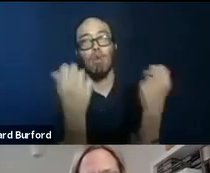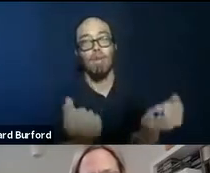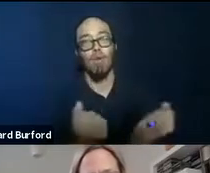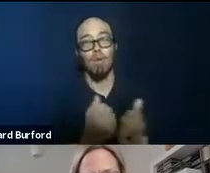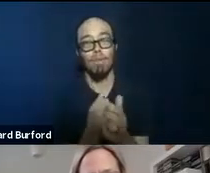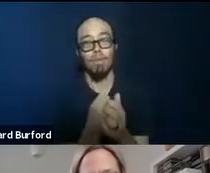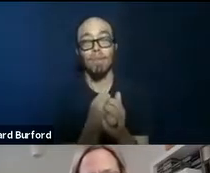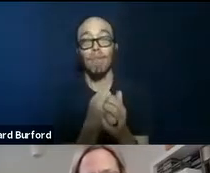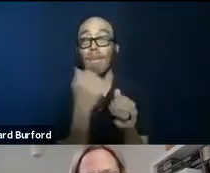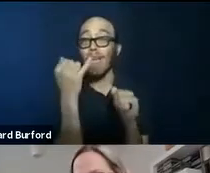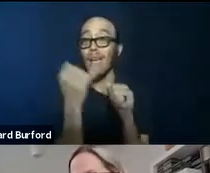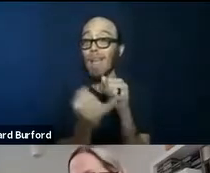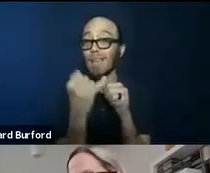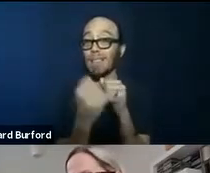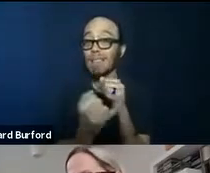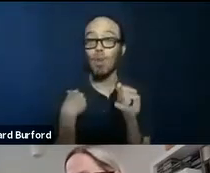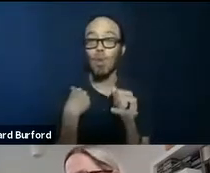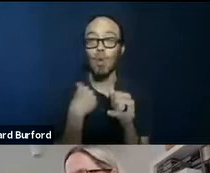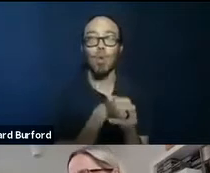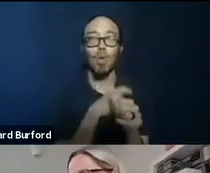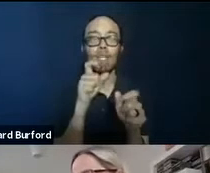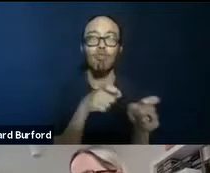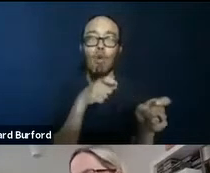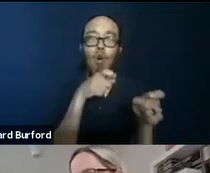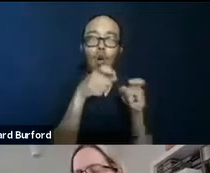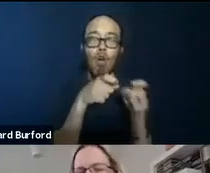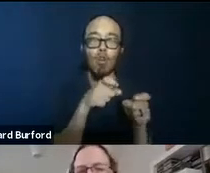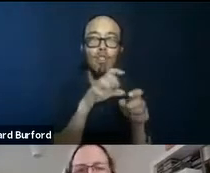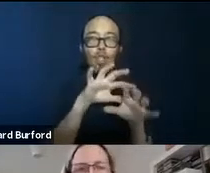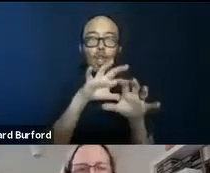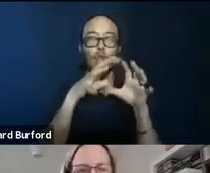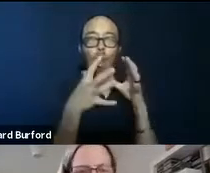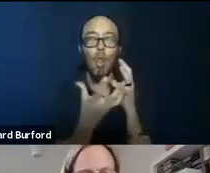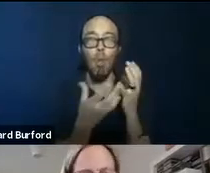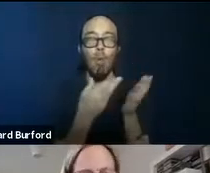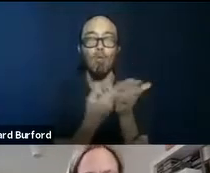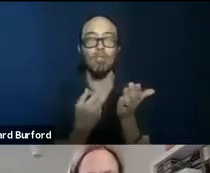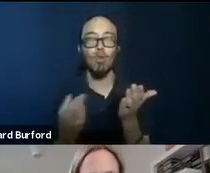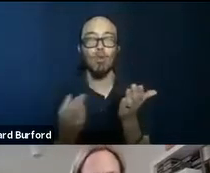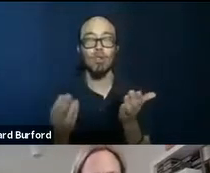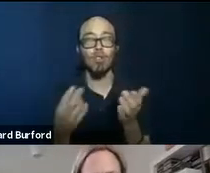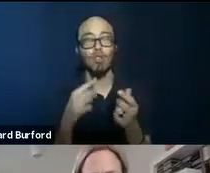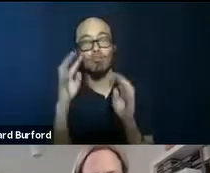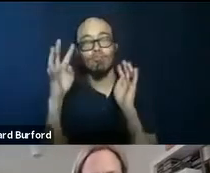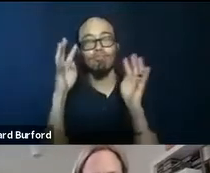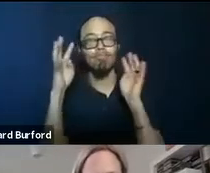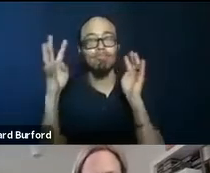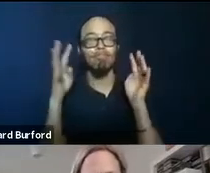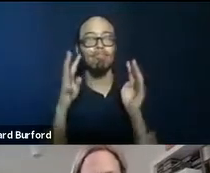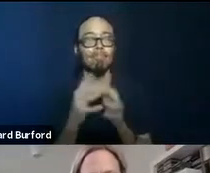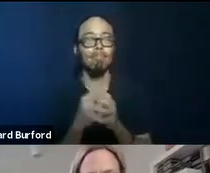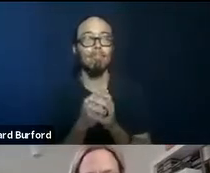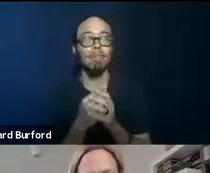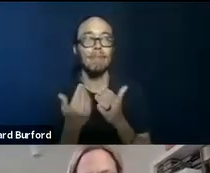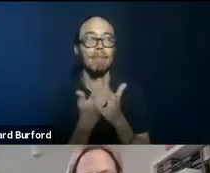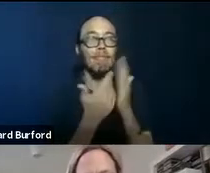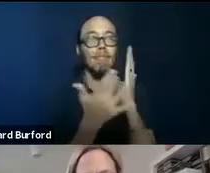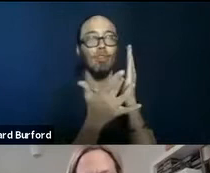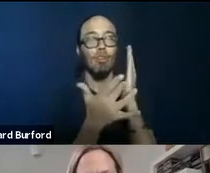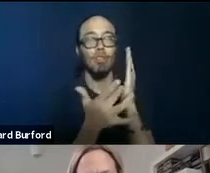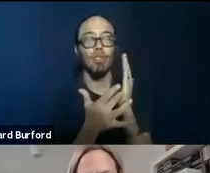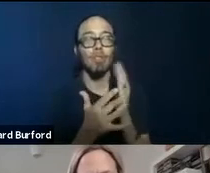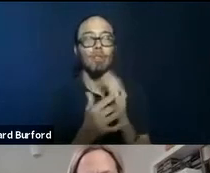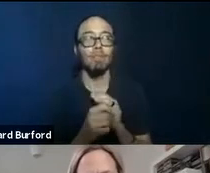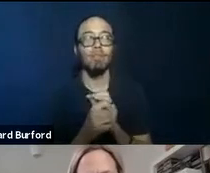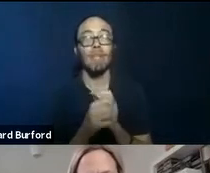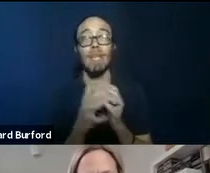And finally, we've got to harness the global resources to pursue innovative new technologies that will help all of us, but